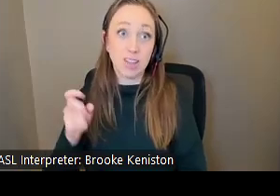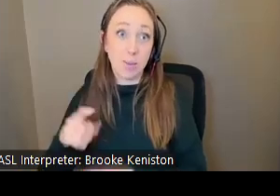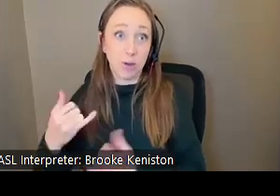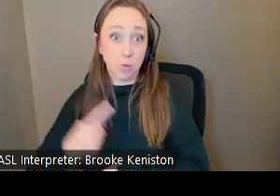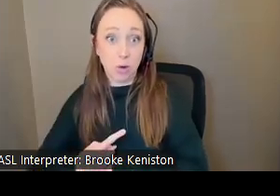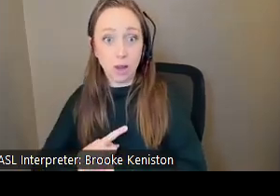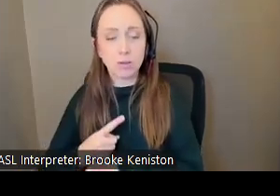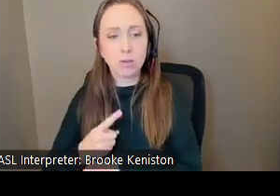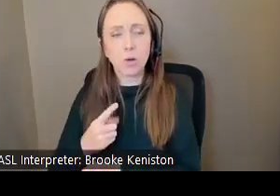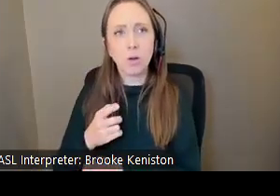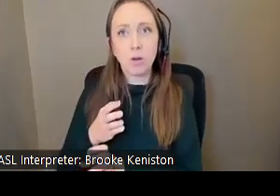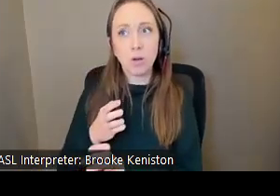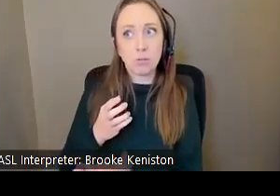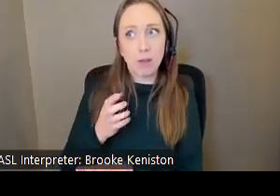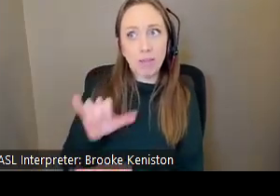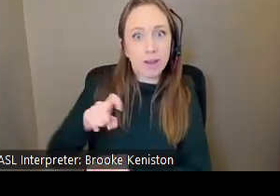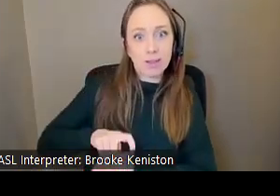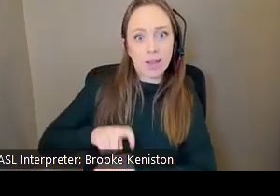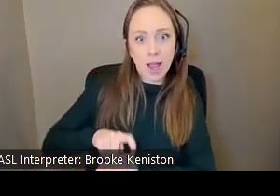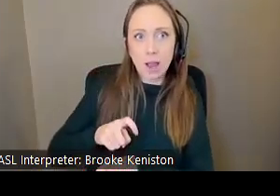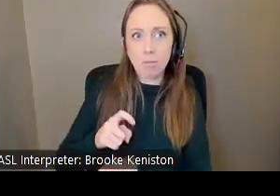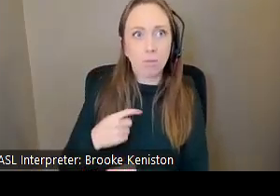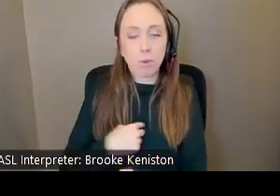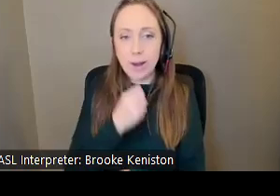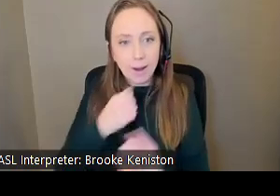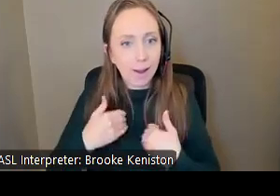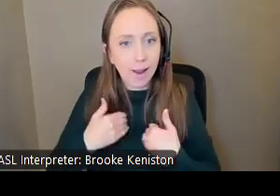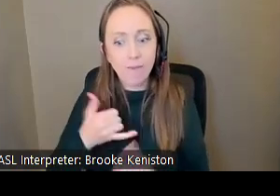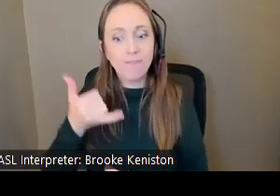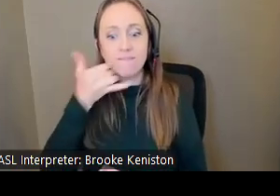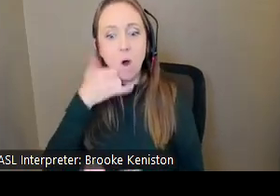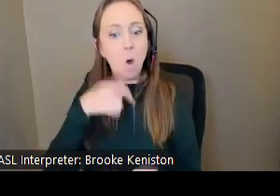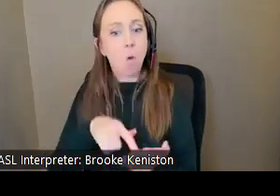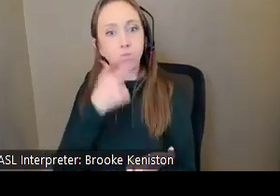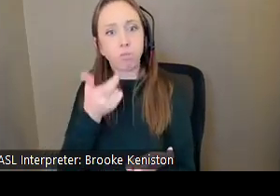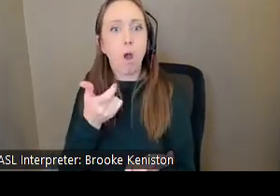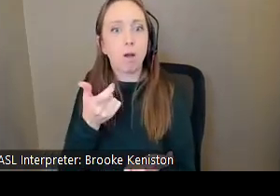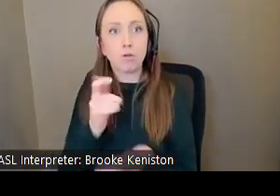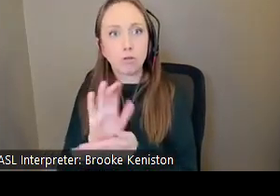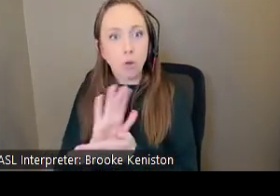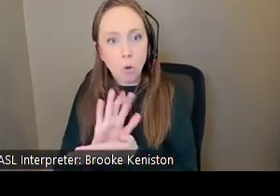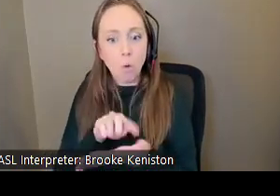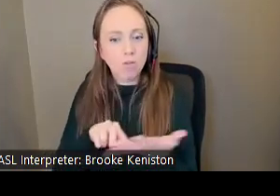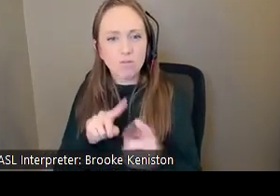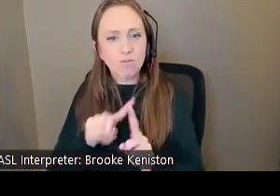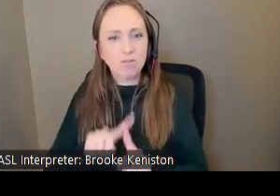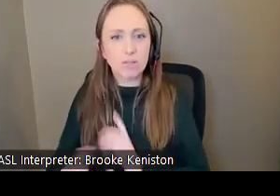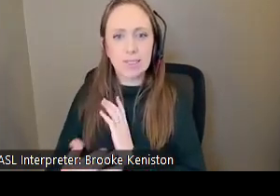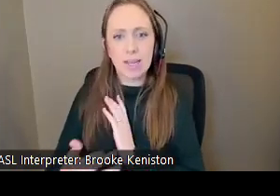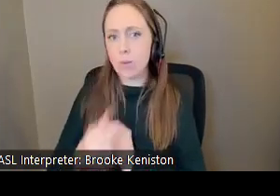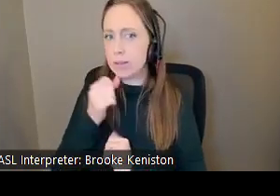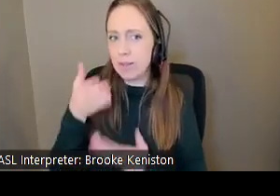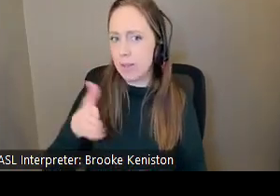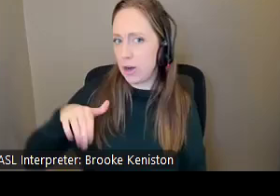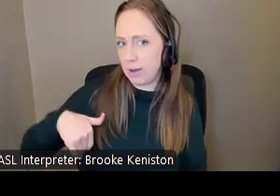not usual for us a few years ago, and it is today. And so they developed their first algorithm in